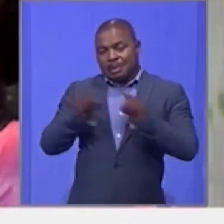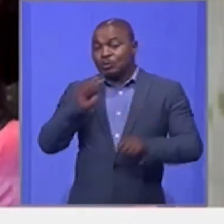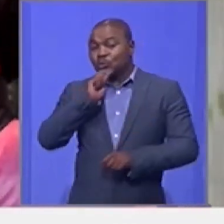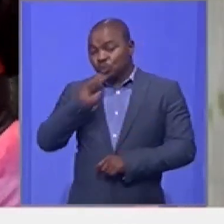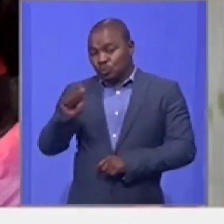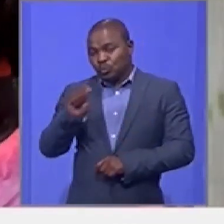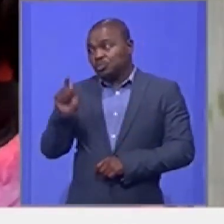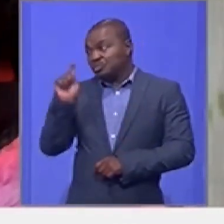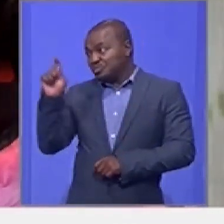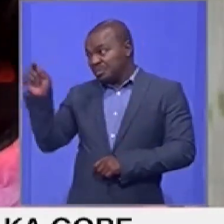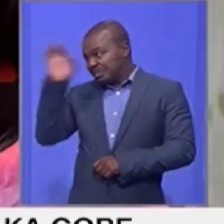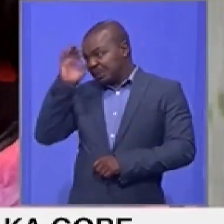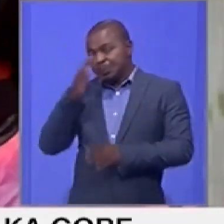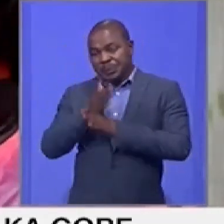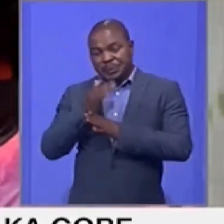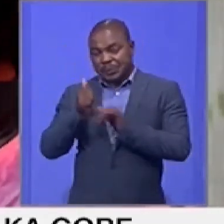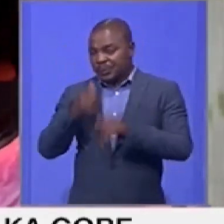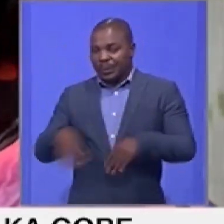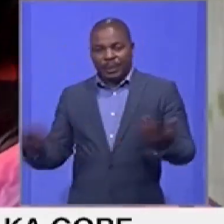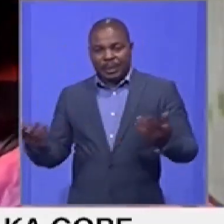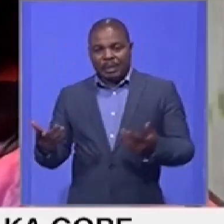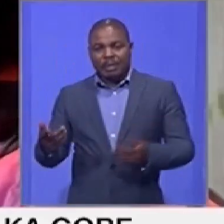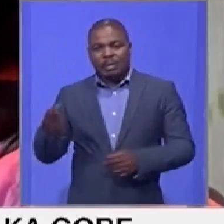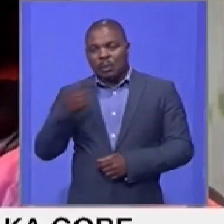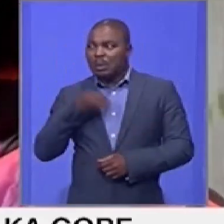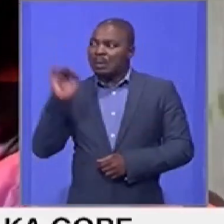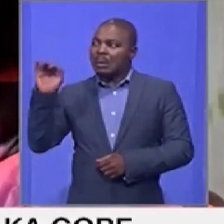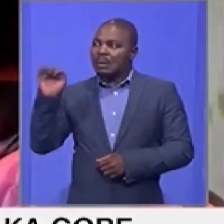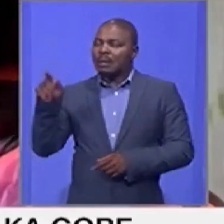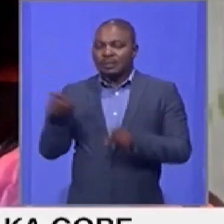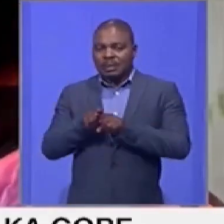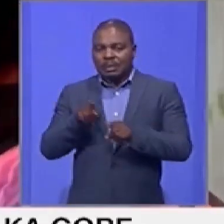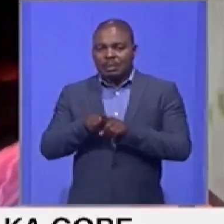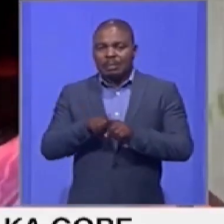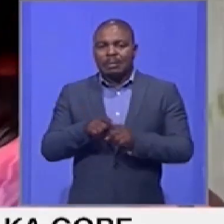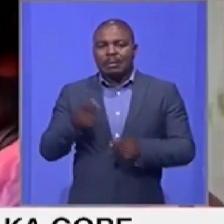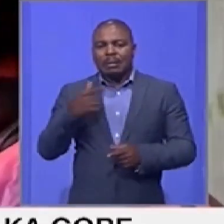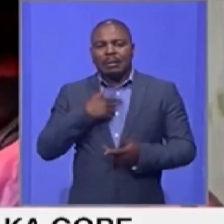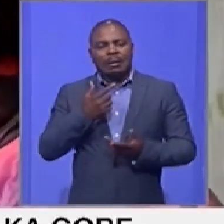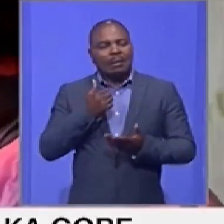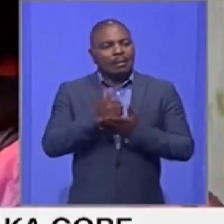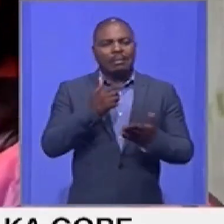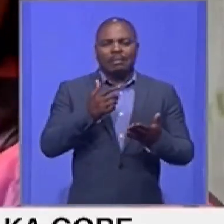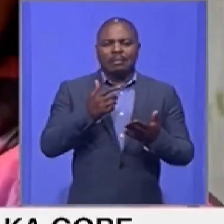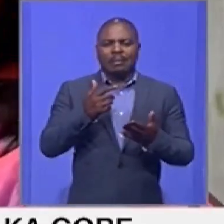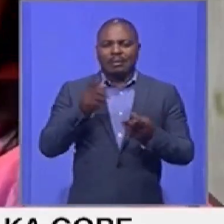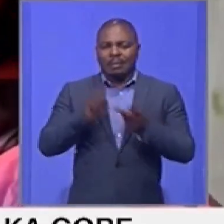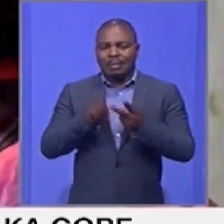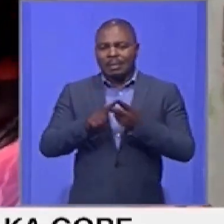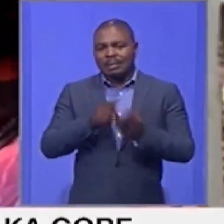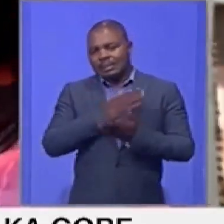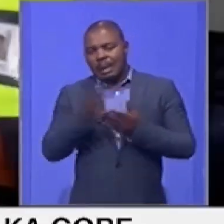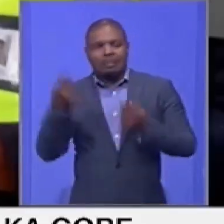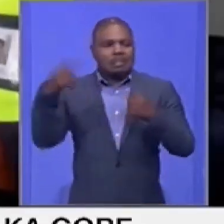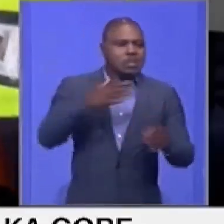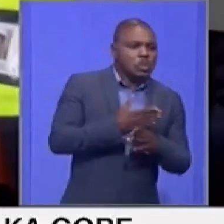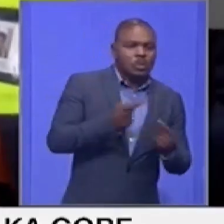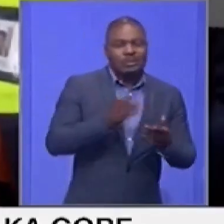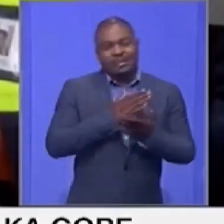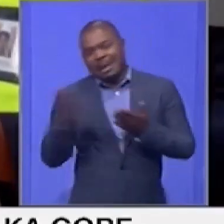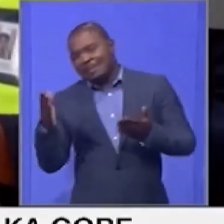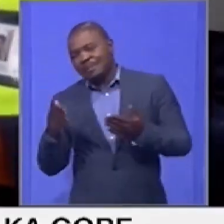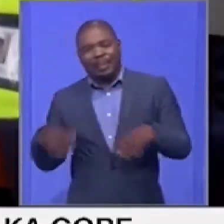ba ba sa direng mmereko wa bone o kra re ga mapolisi ba ba thusang ba ba tabogang and then o bo o kry mapolisi ba ba sa batle go bereka. Ha ditaba